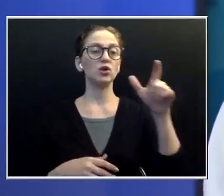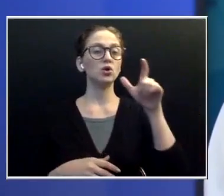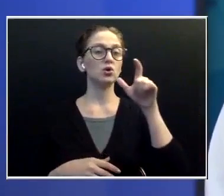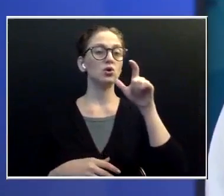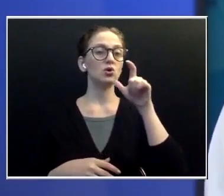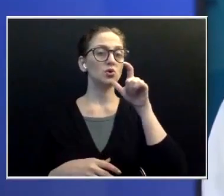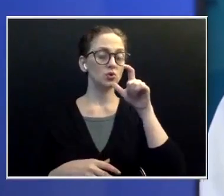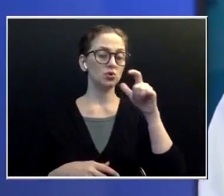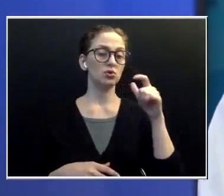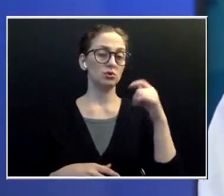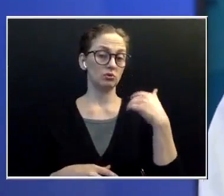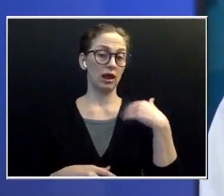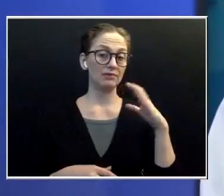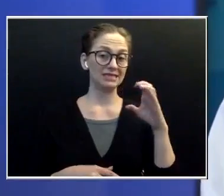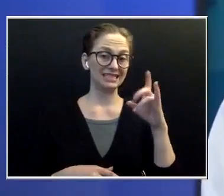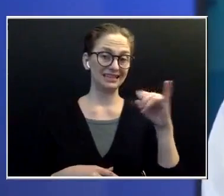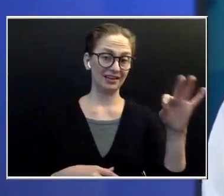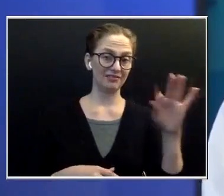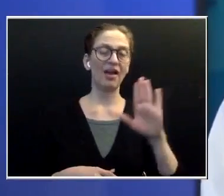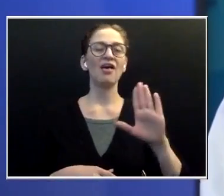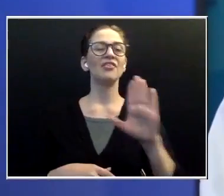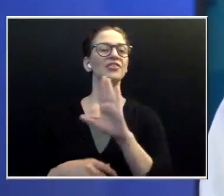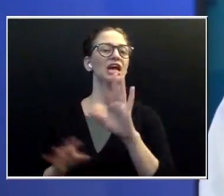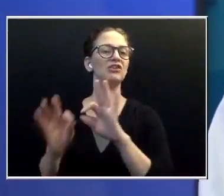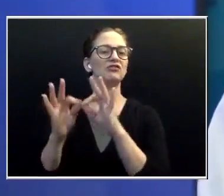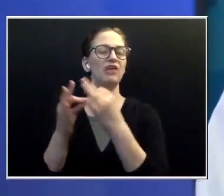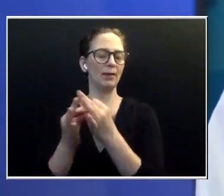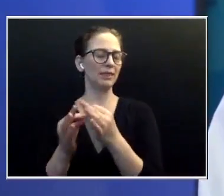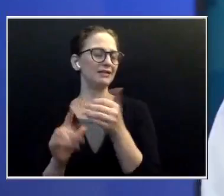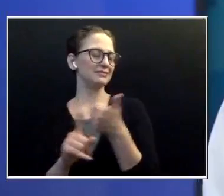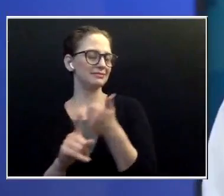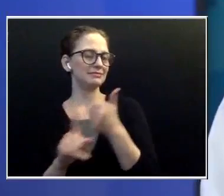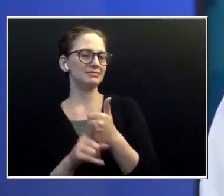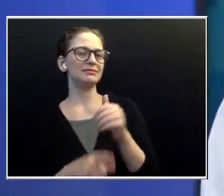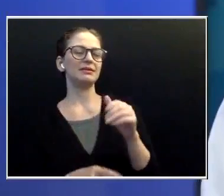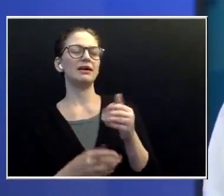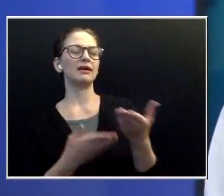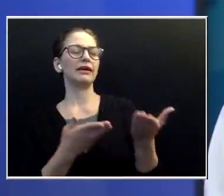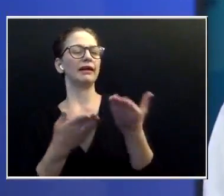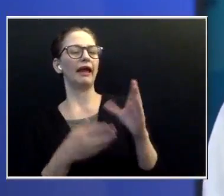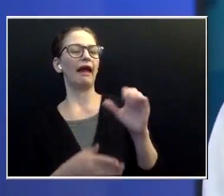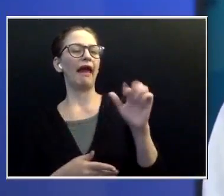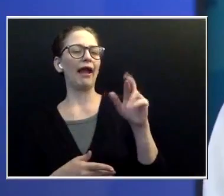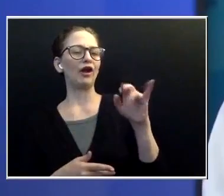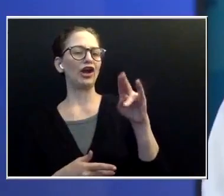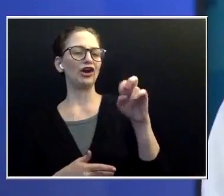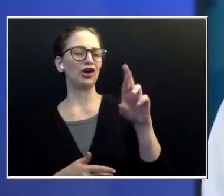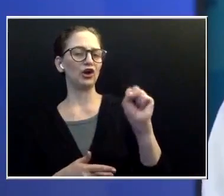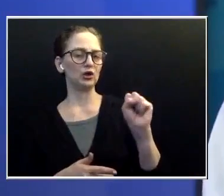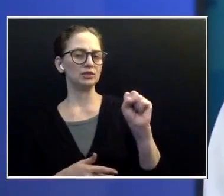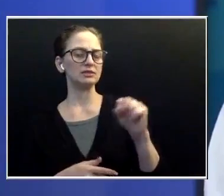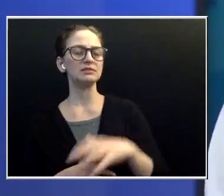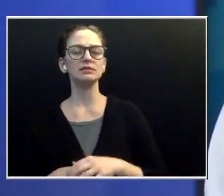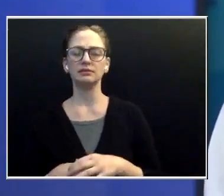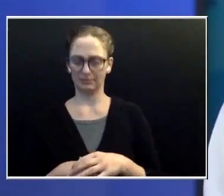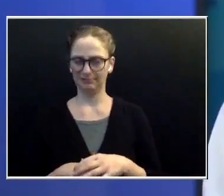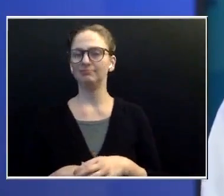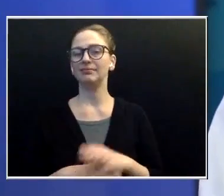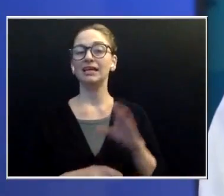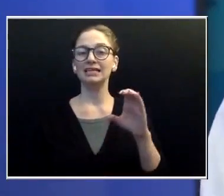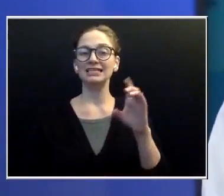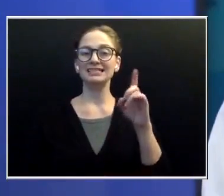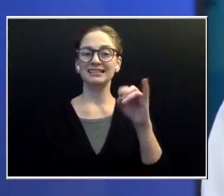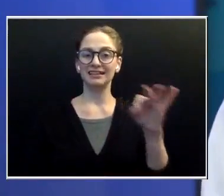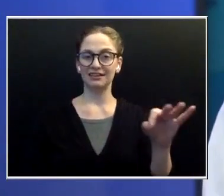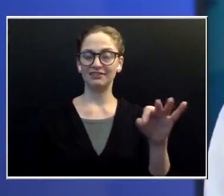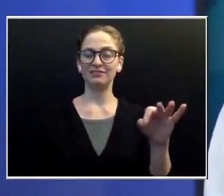diff themselves. So this is very important. Actually, C. diff, if we go back to the nature of C. diff, actually, it's a very strong bacteria. So C. diff actually has a coating. It has actually